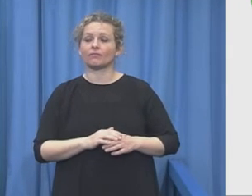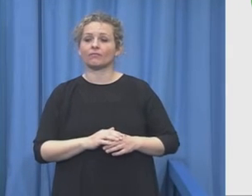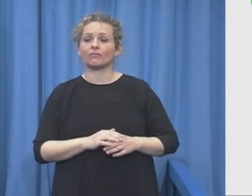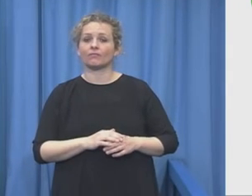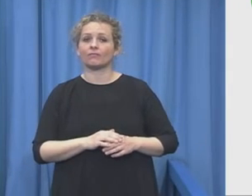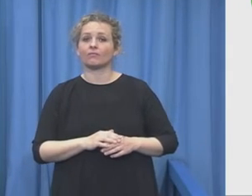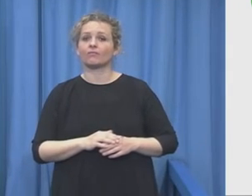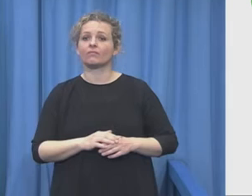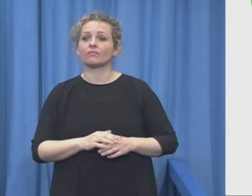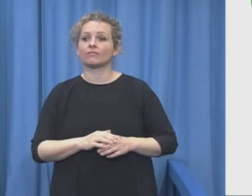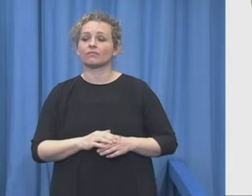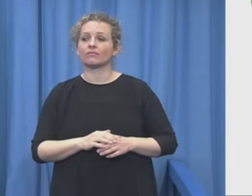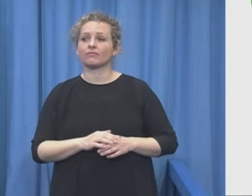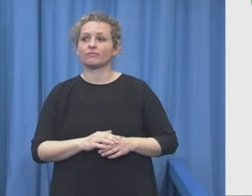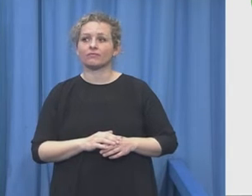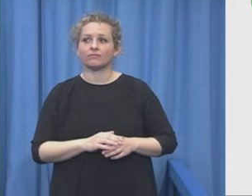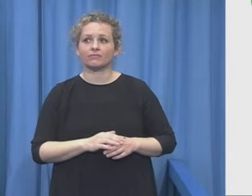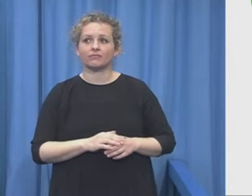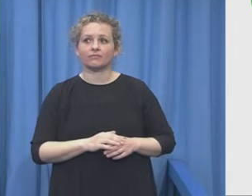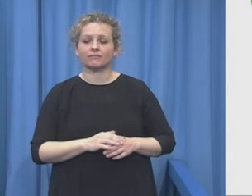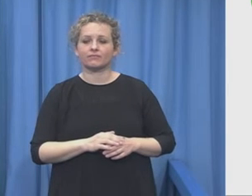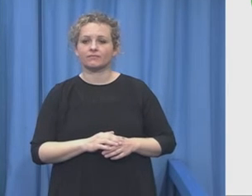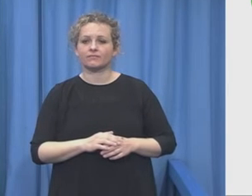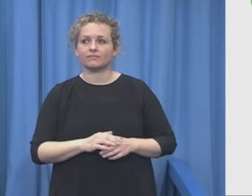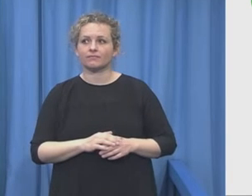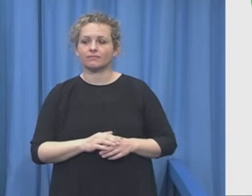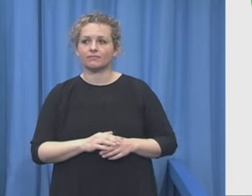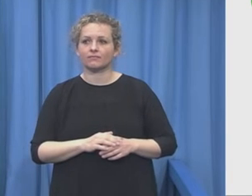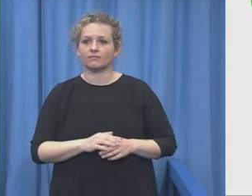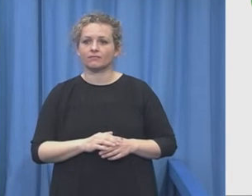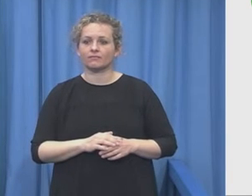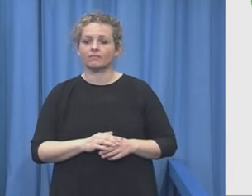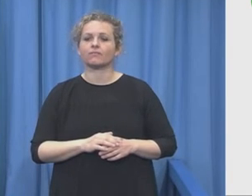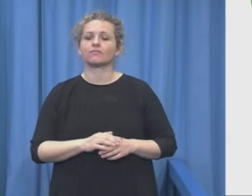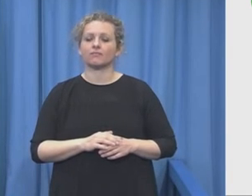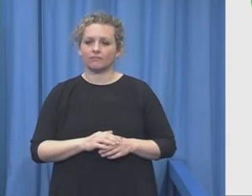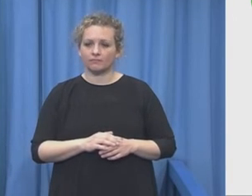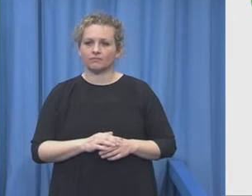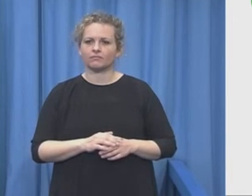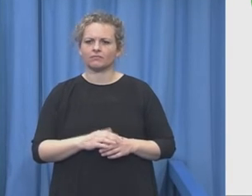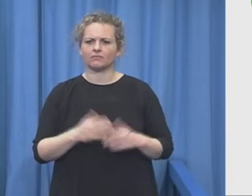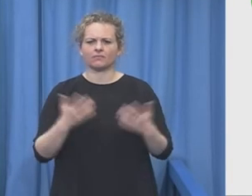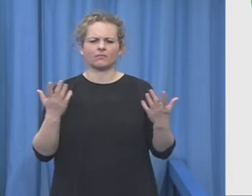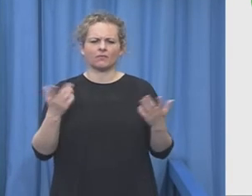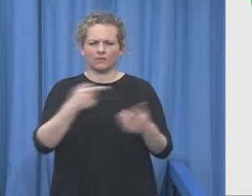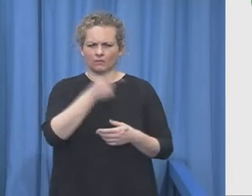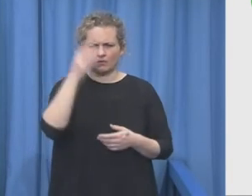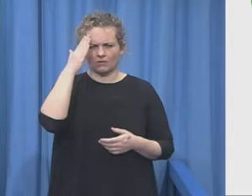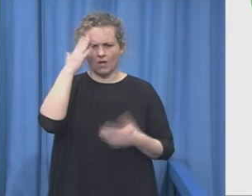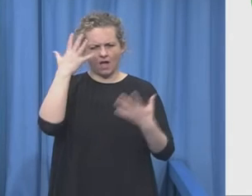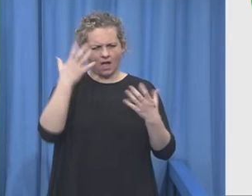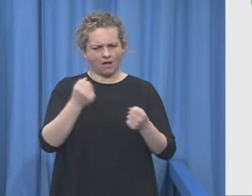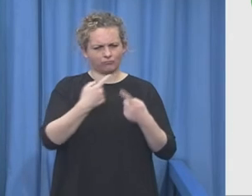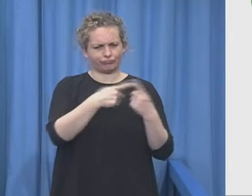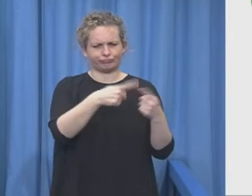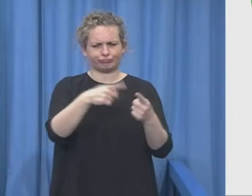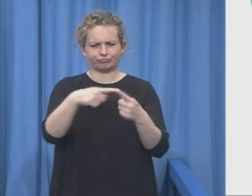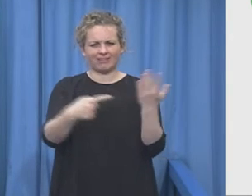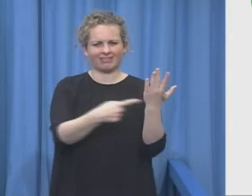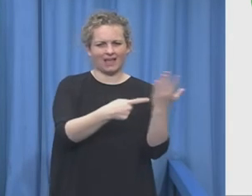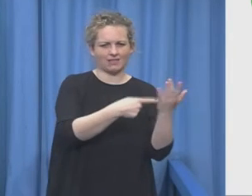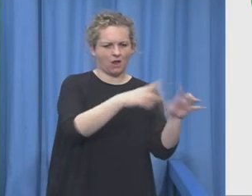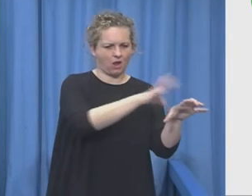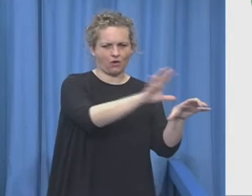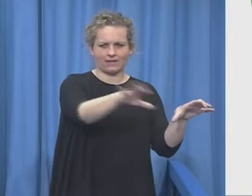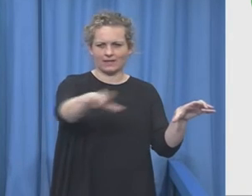By using a technique, and there's many of them, a technique that